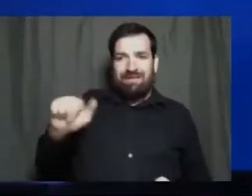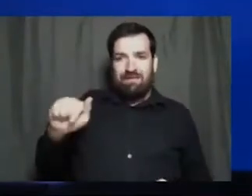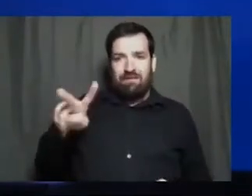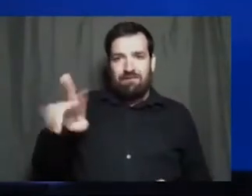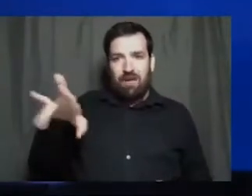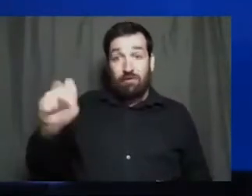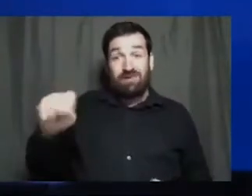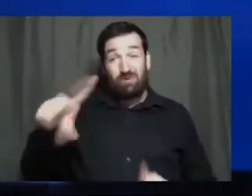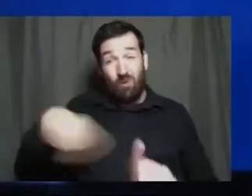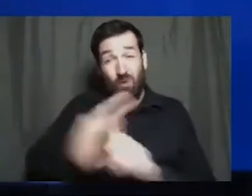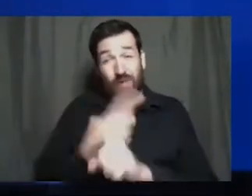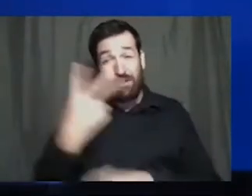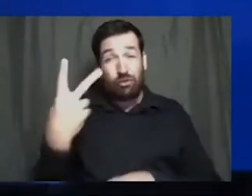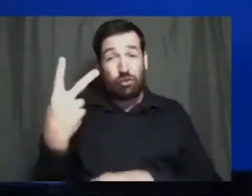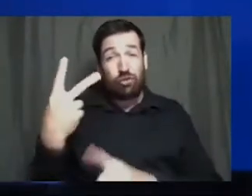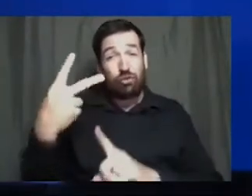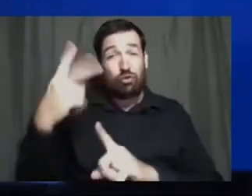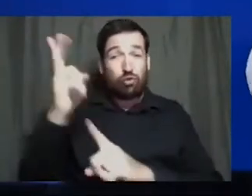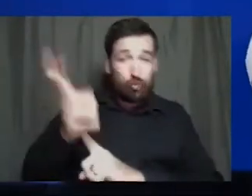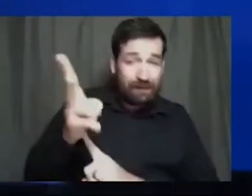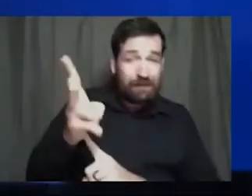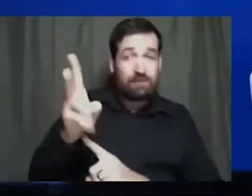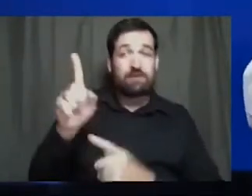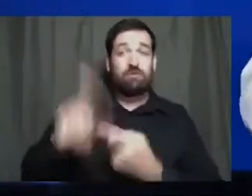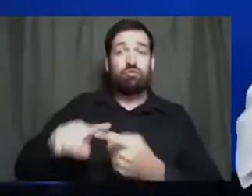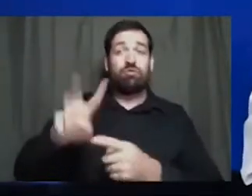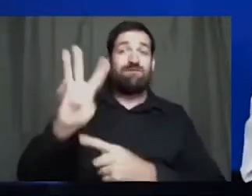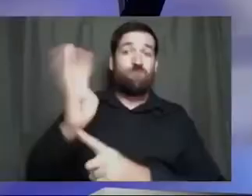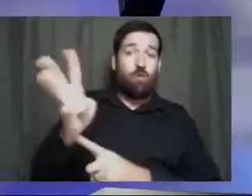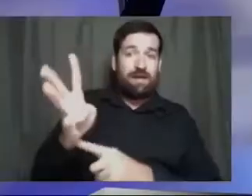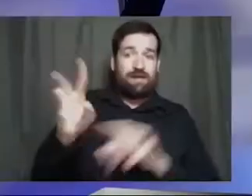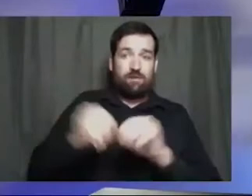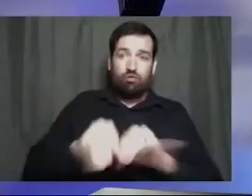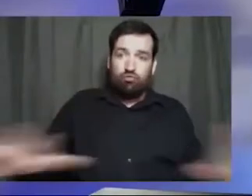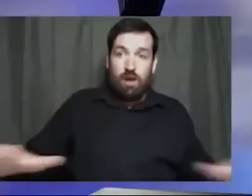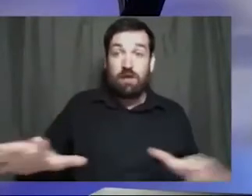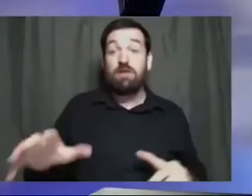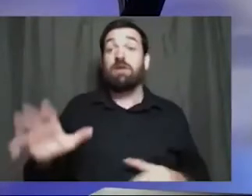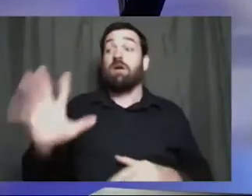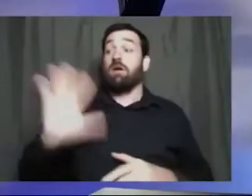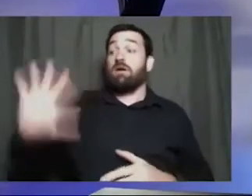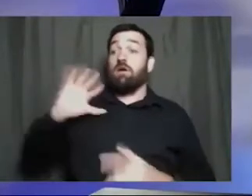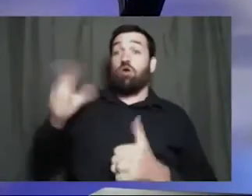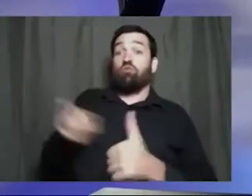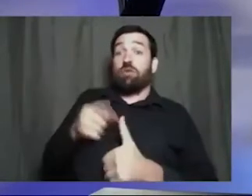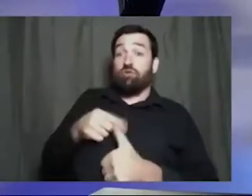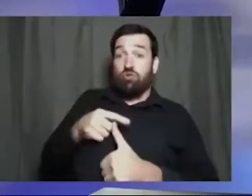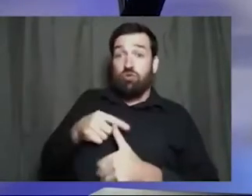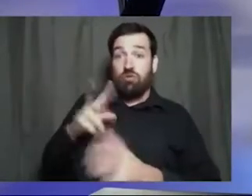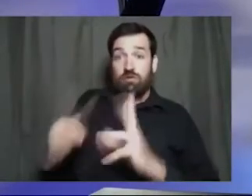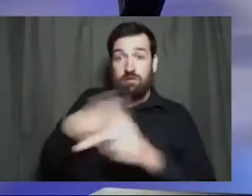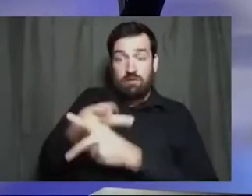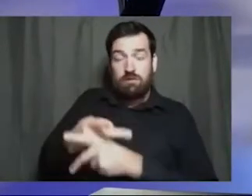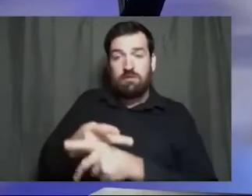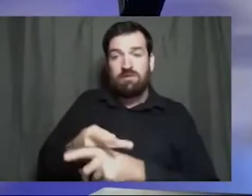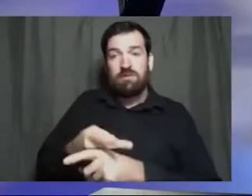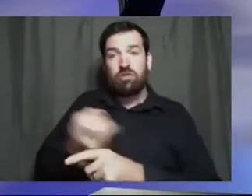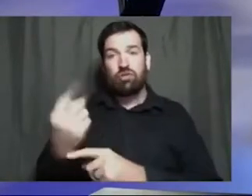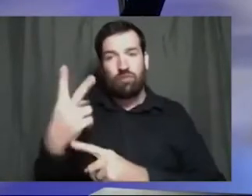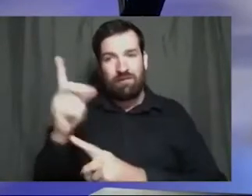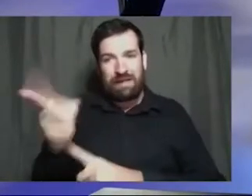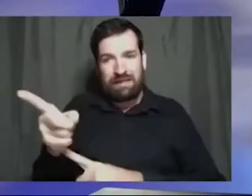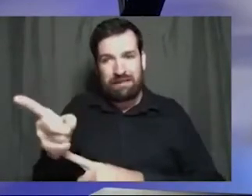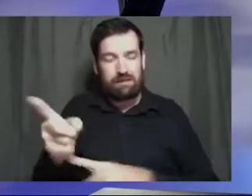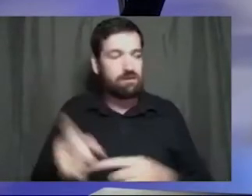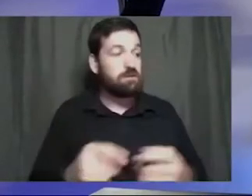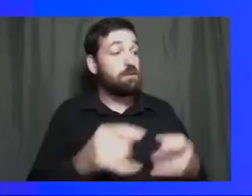to spread, unlike the original strain, which took 12 minutes of direct contact. Just to say that the act of wearing a mask impinges